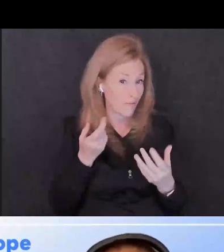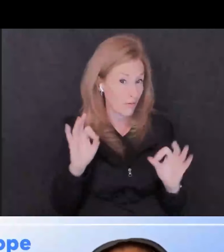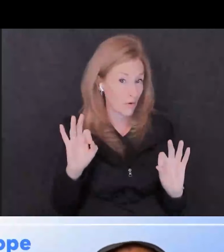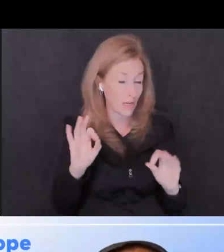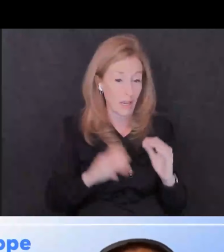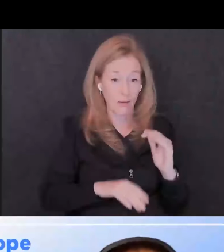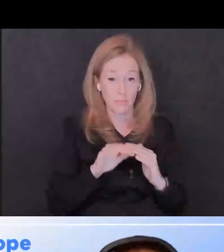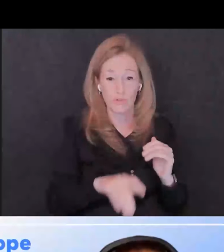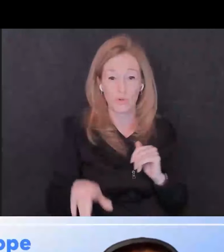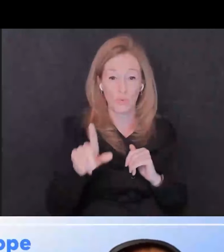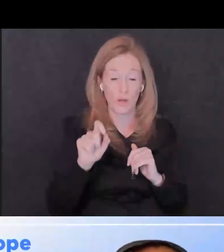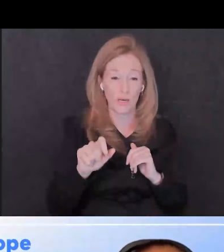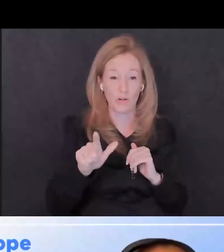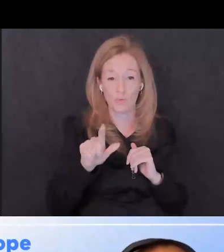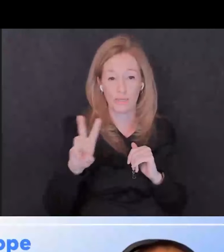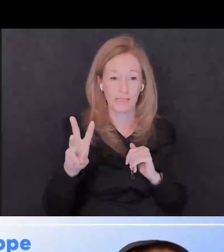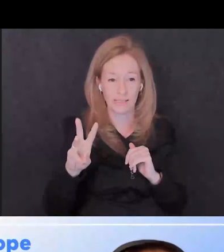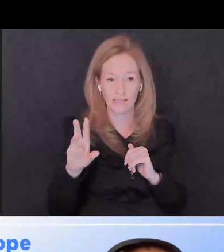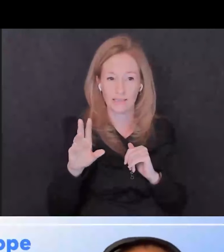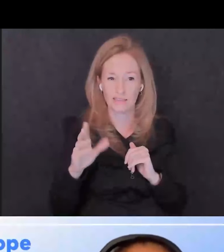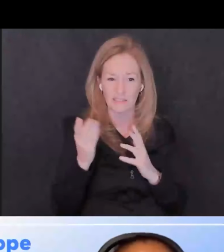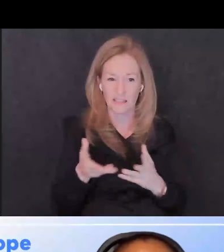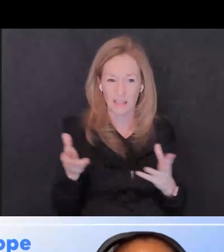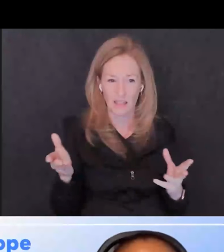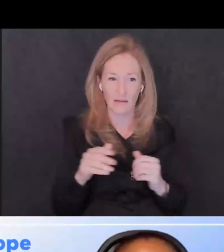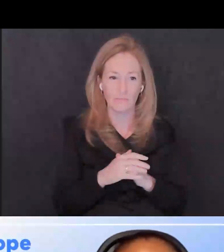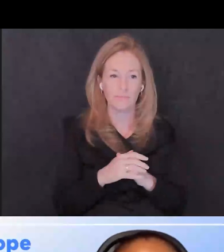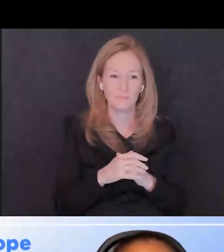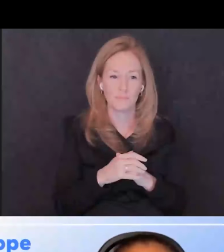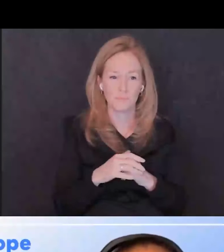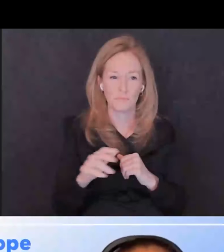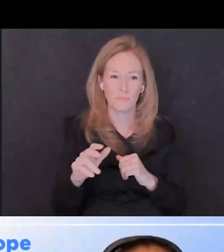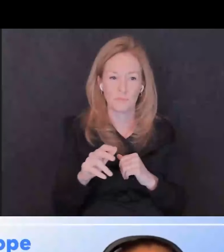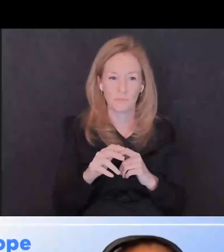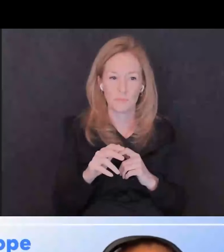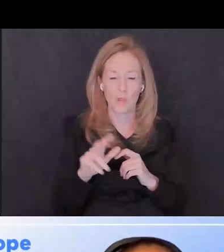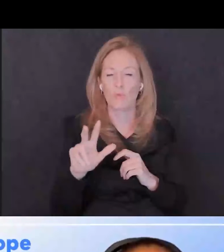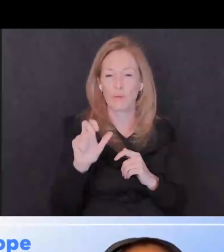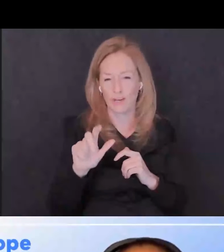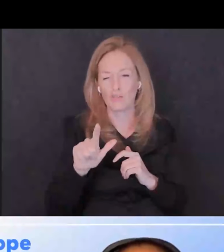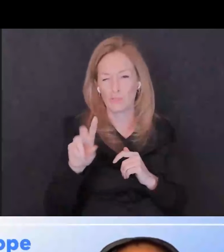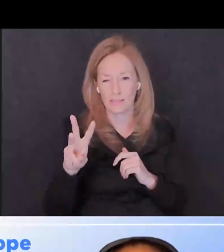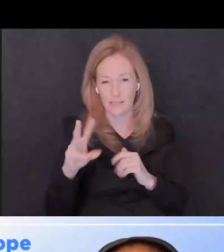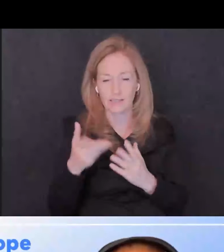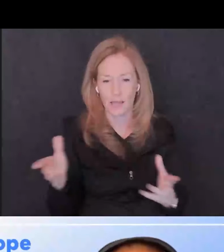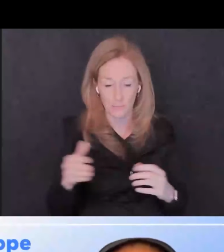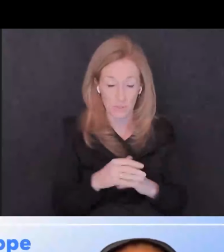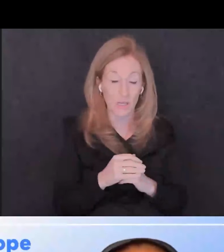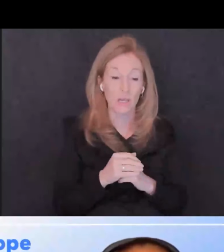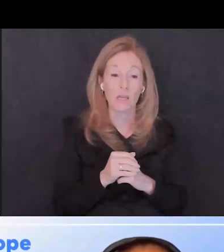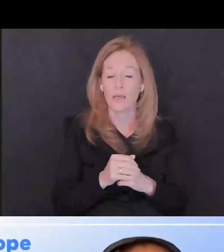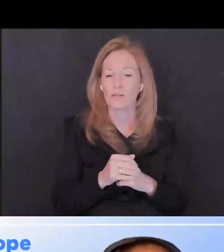items for free. And the link is on the page, and I'm sure we'll drop it into the chat. There's also printable